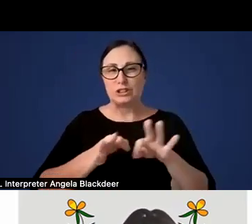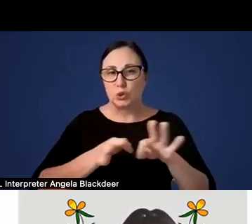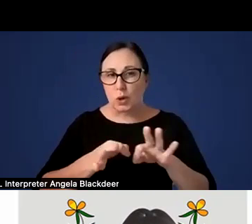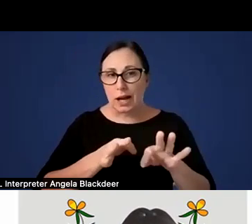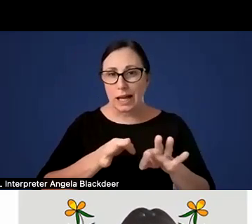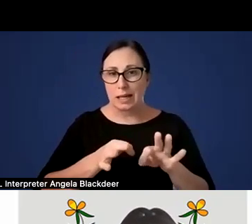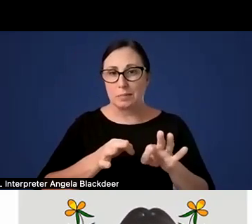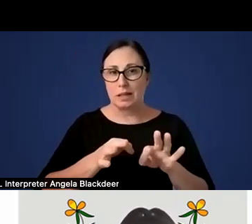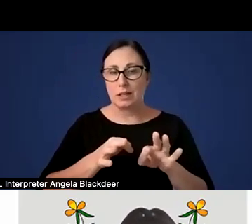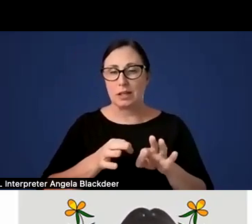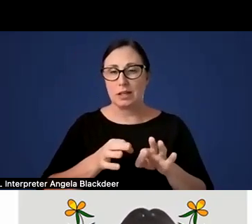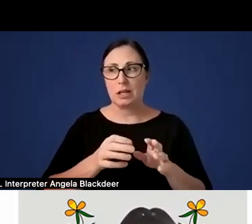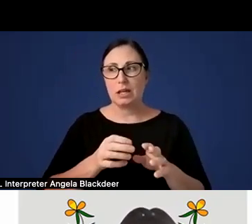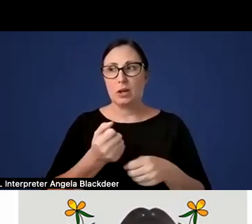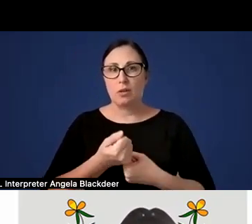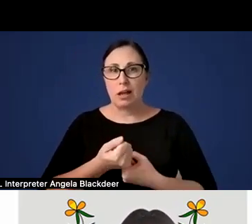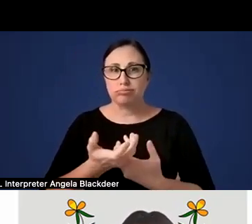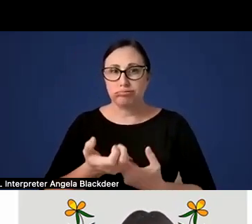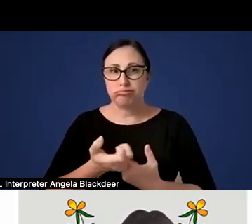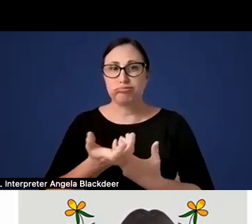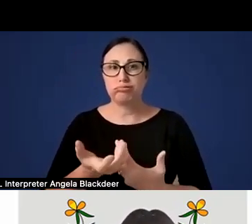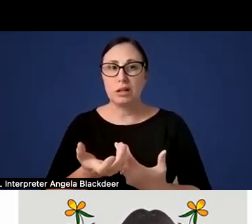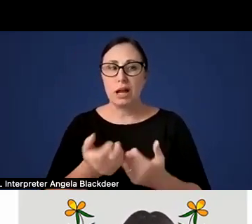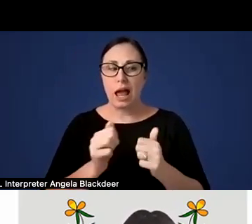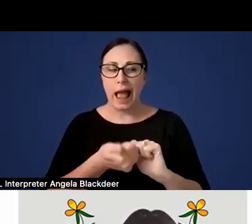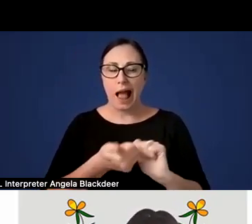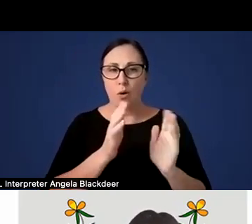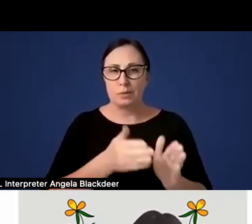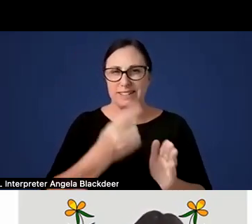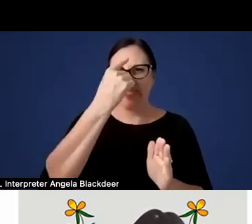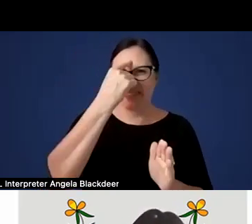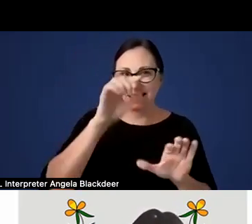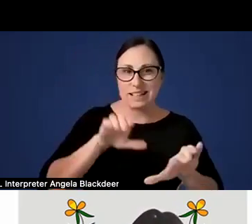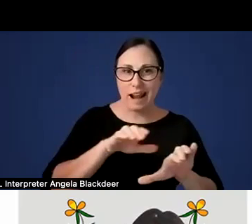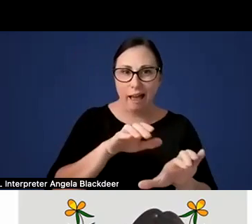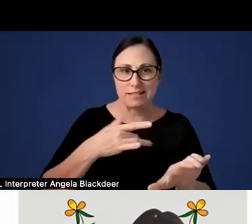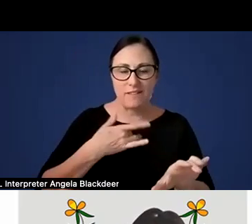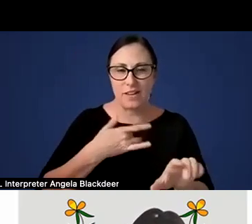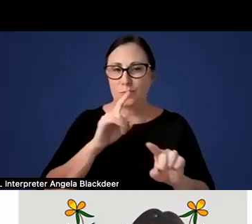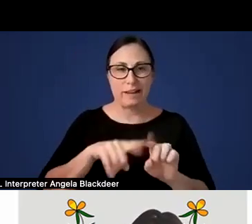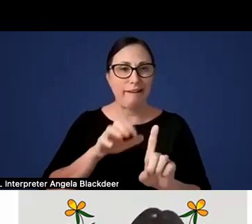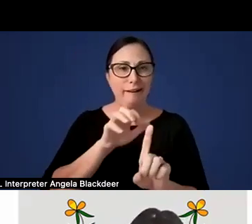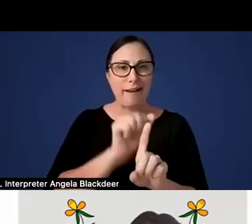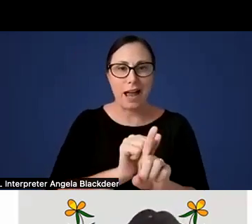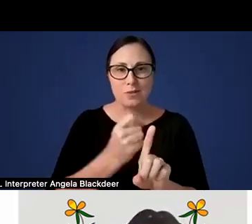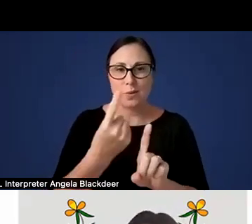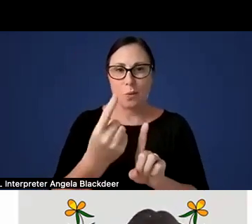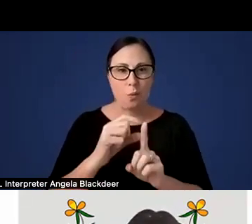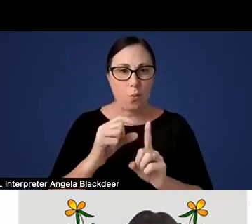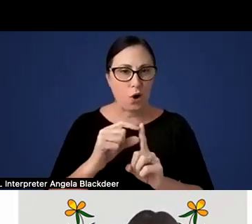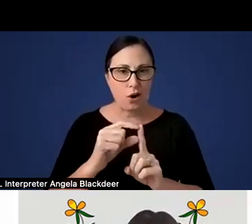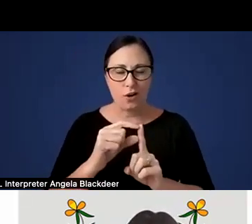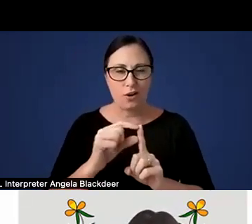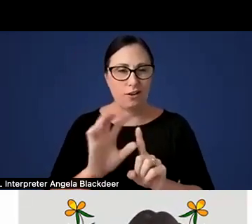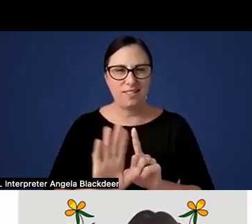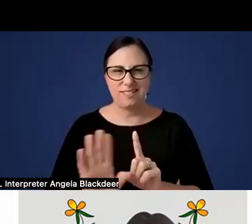somebody thinks and feels and acts and all of these things that we can't just capture with one word. And is it the word that someone